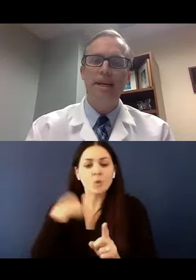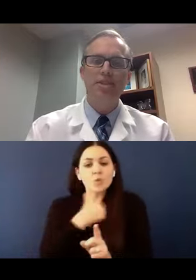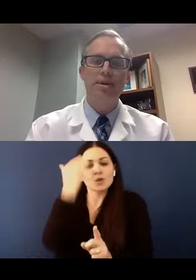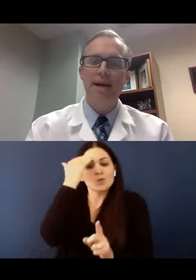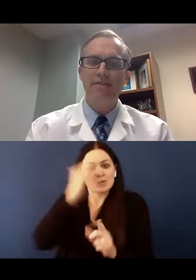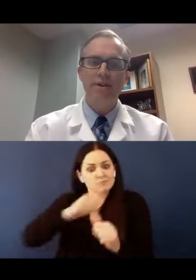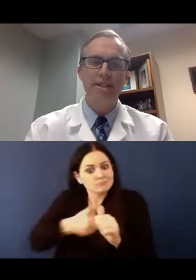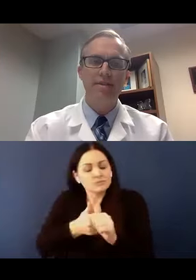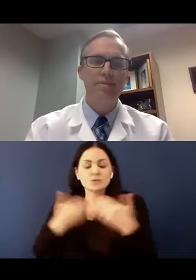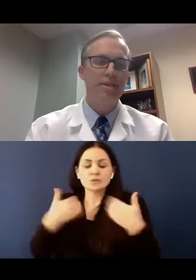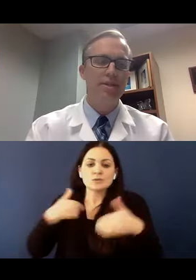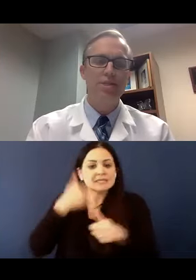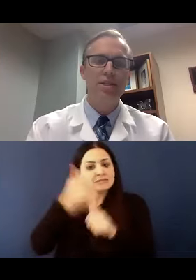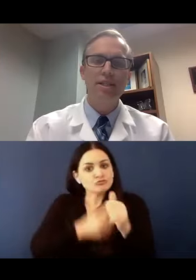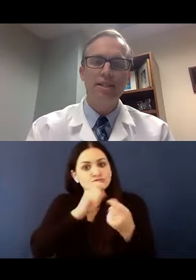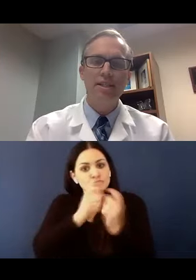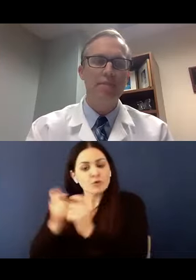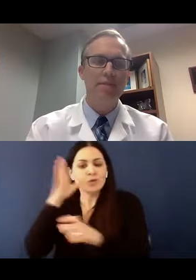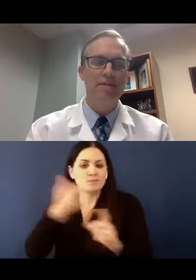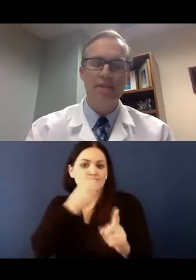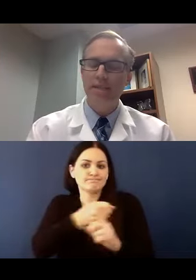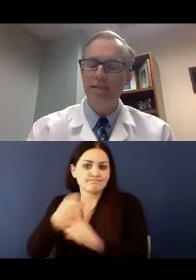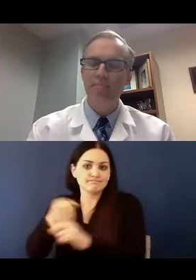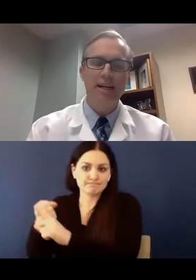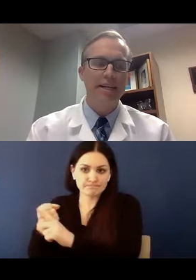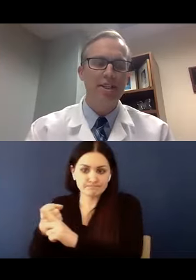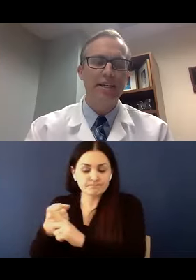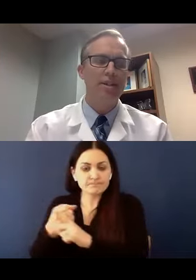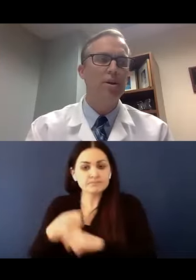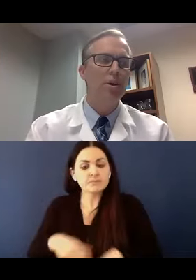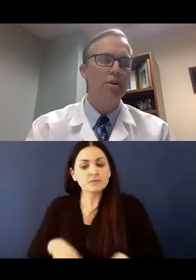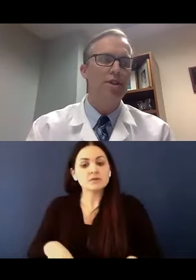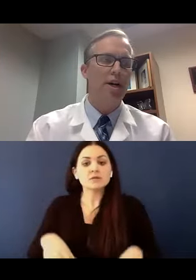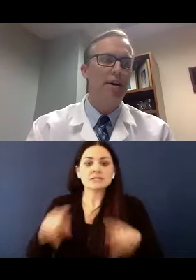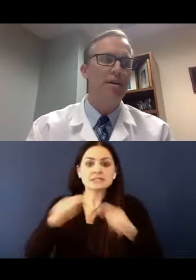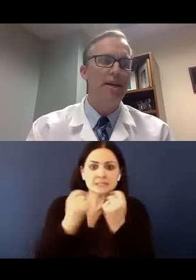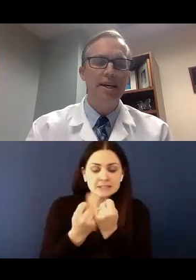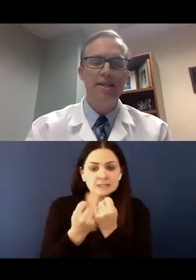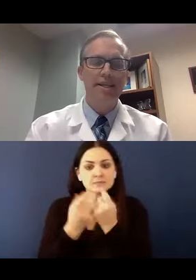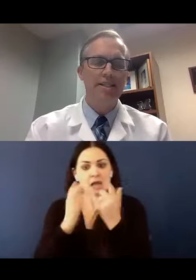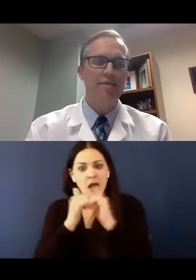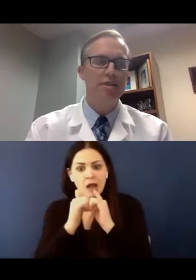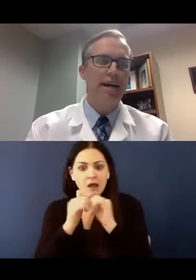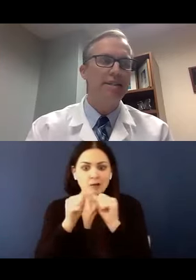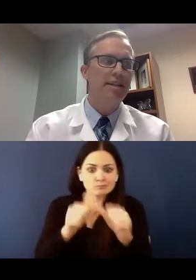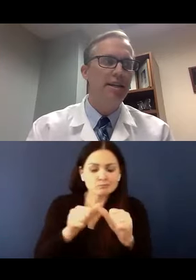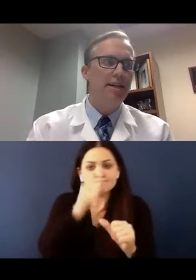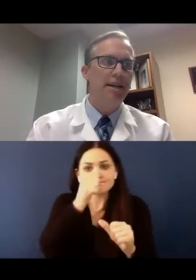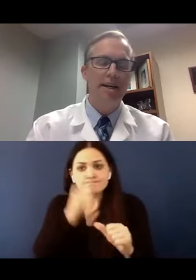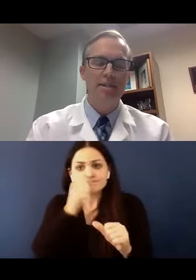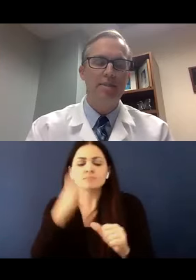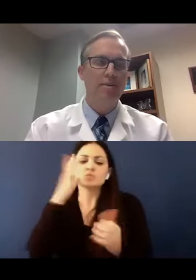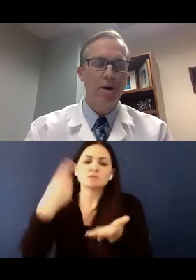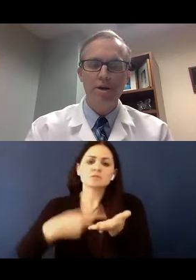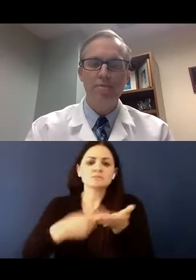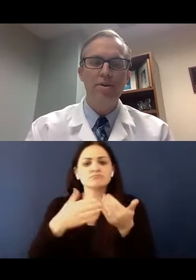has major impact for our teams. And the resilience and commitment of our teams in implementing the changes we'll talk about in the next several slides